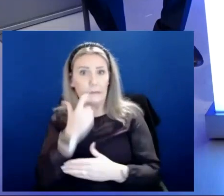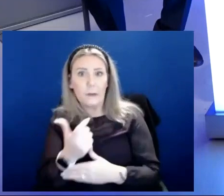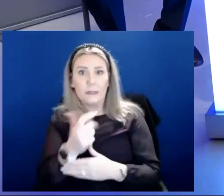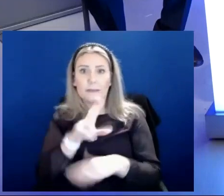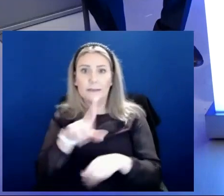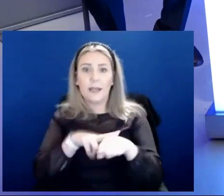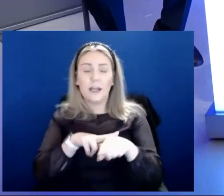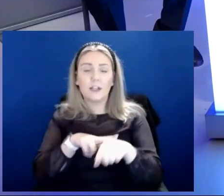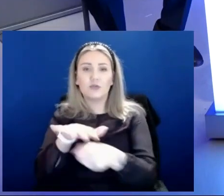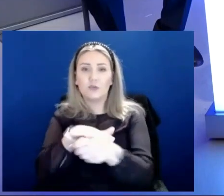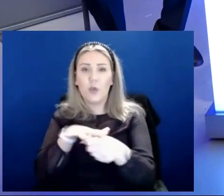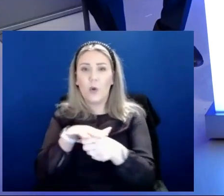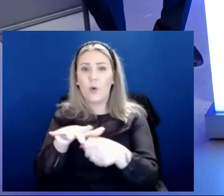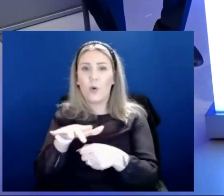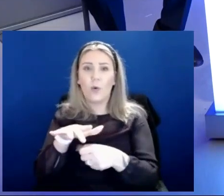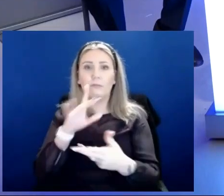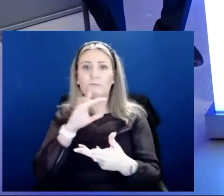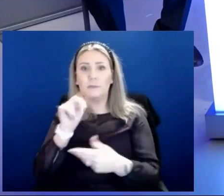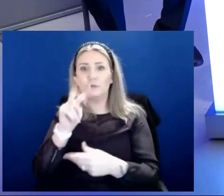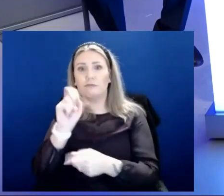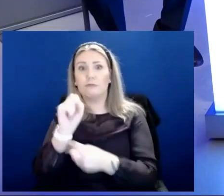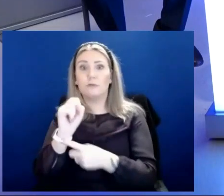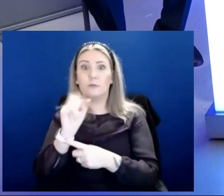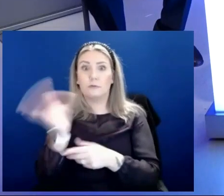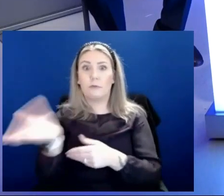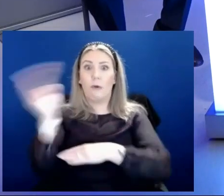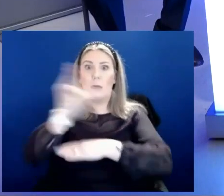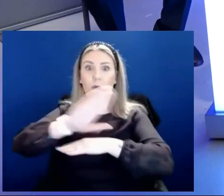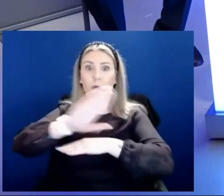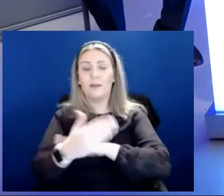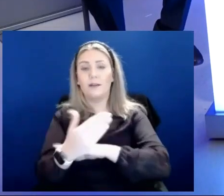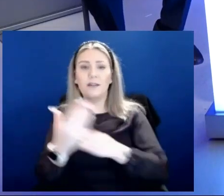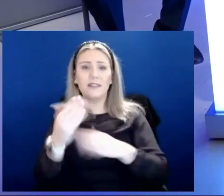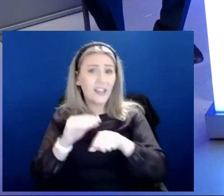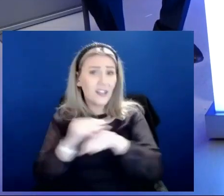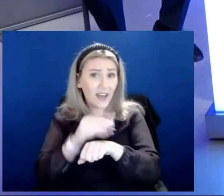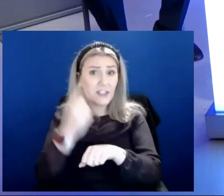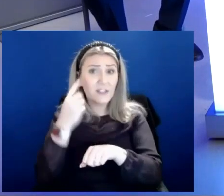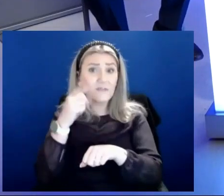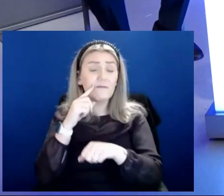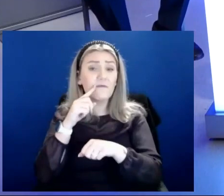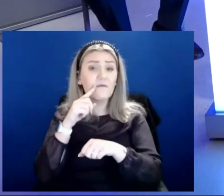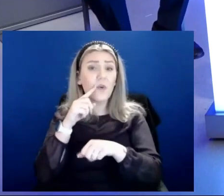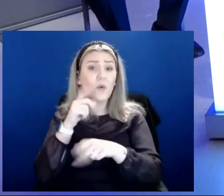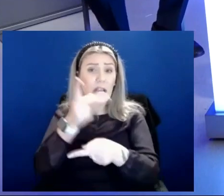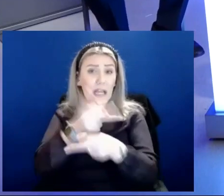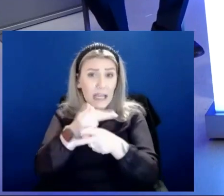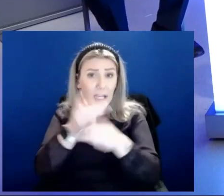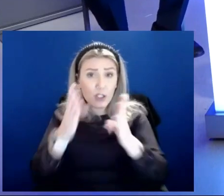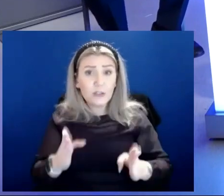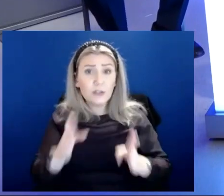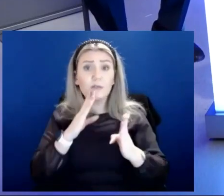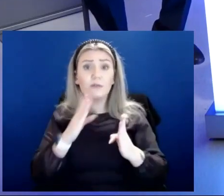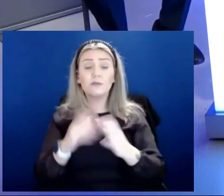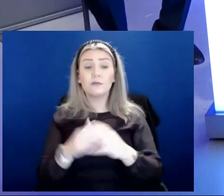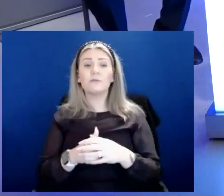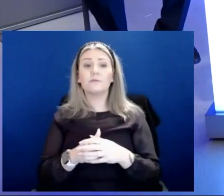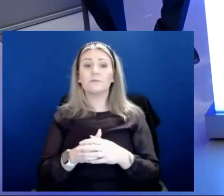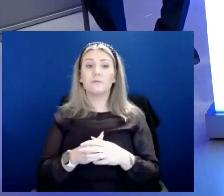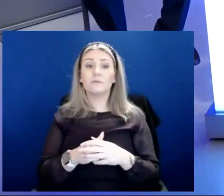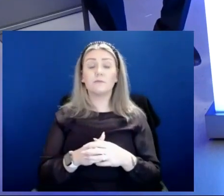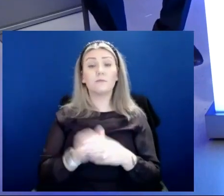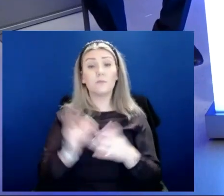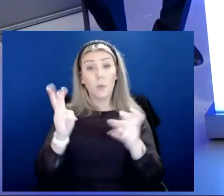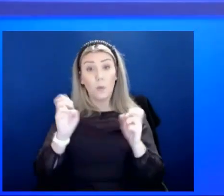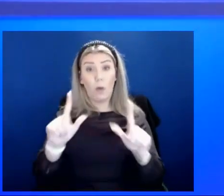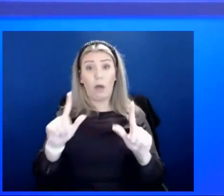a loop all day long? Just advice maybe for caretakers for those folks. Well, I mean, I think first